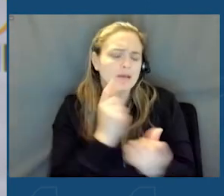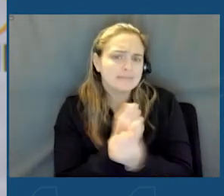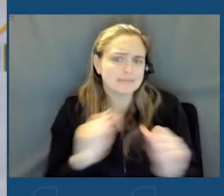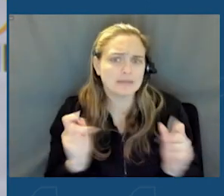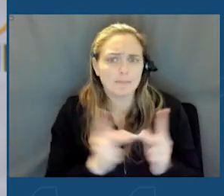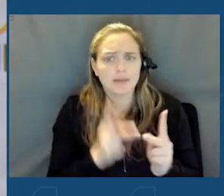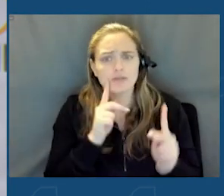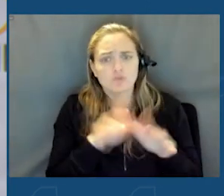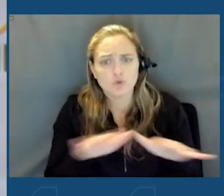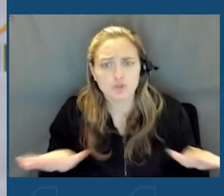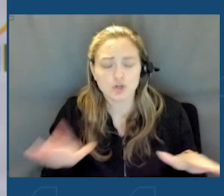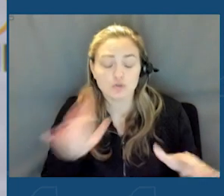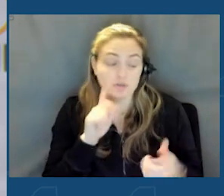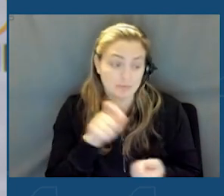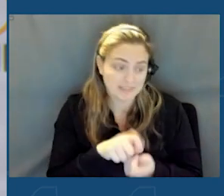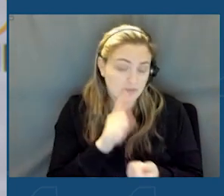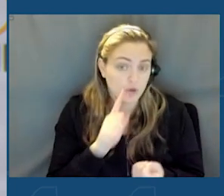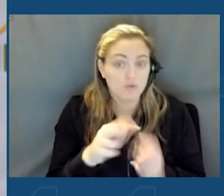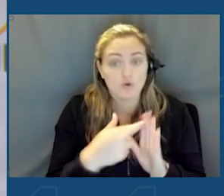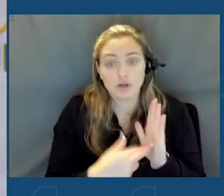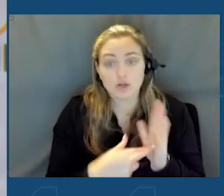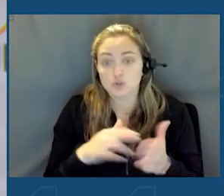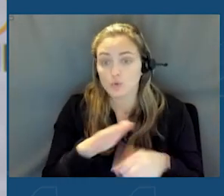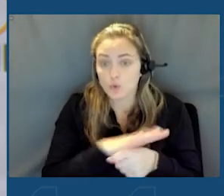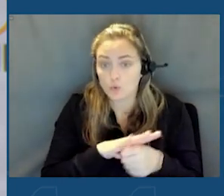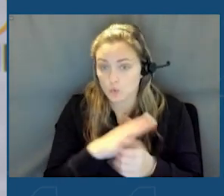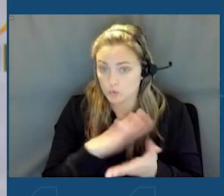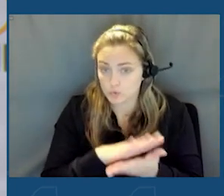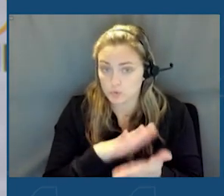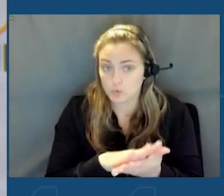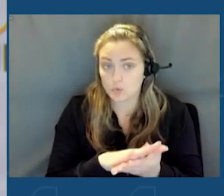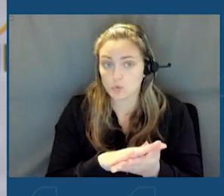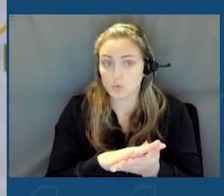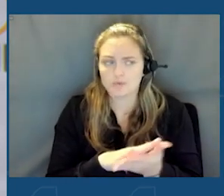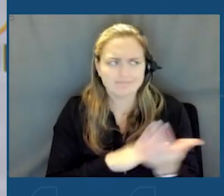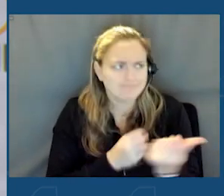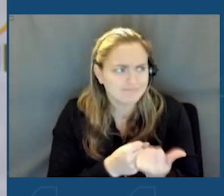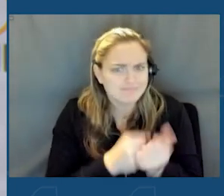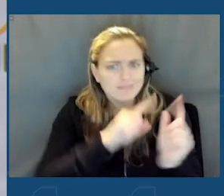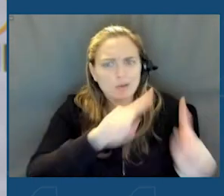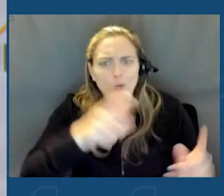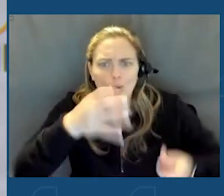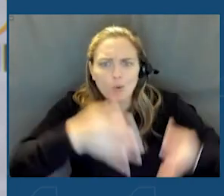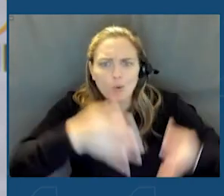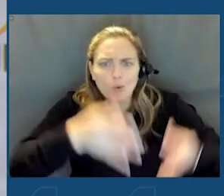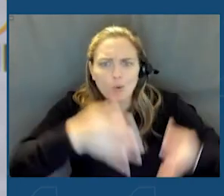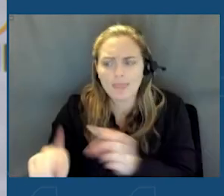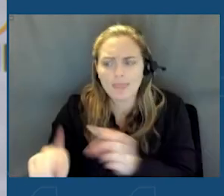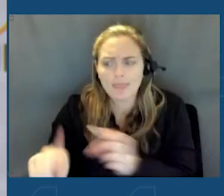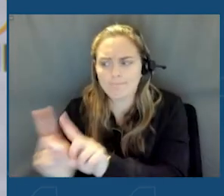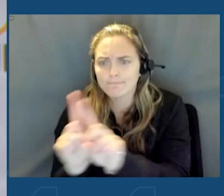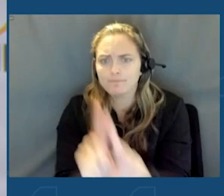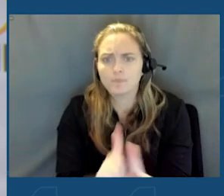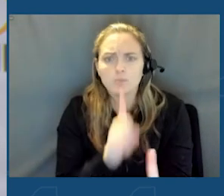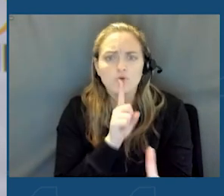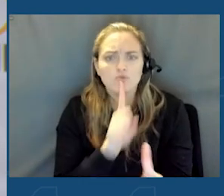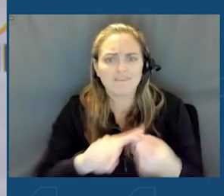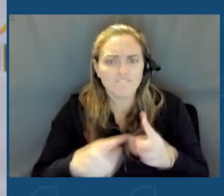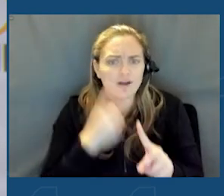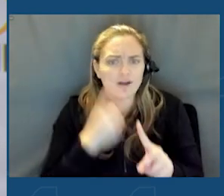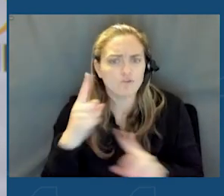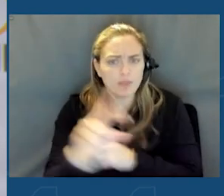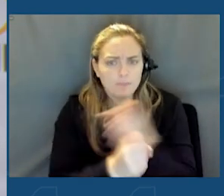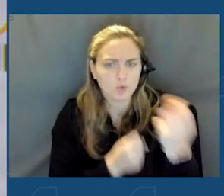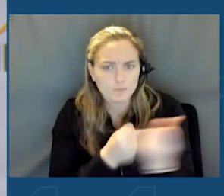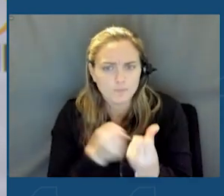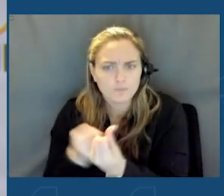children, particularly get enrolled in the local schools here, have an advocate, go to the court hearings with the people, and be a real friend to people who